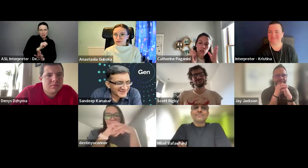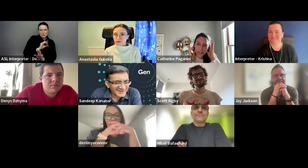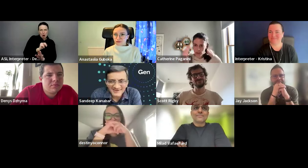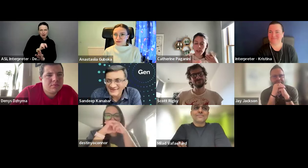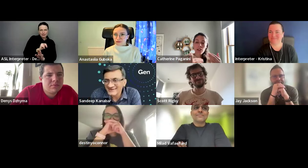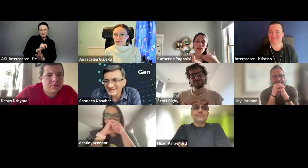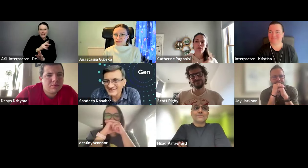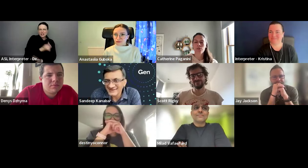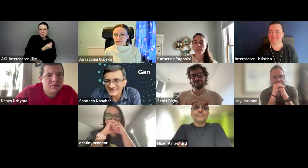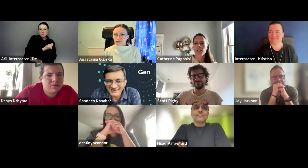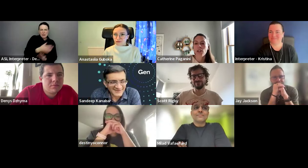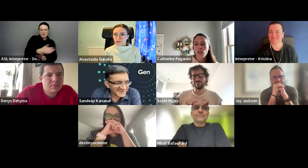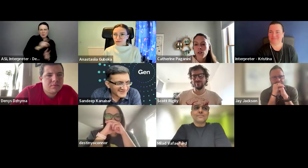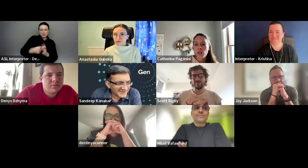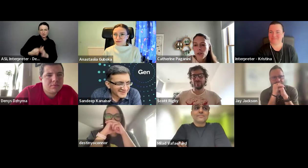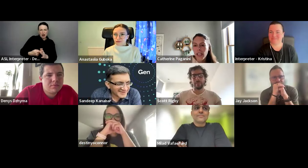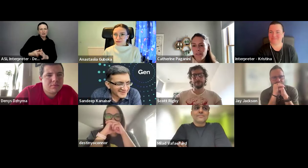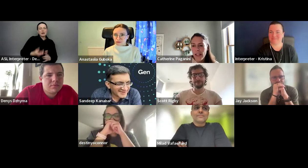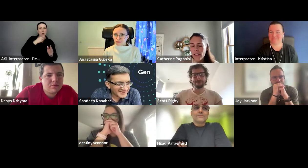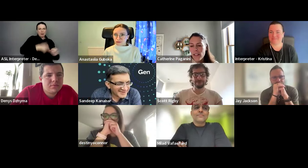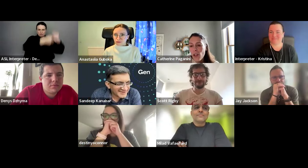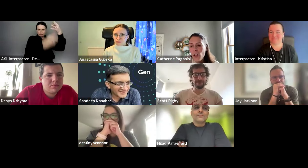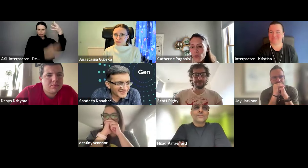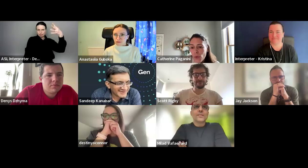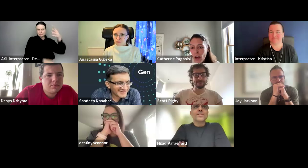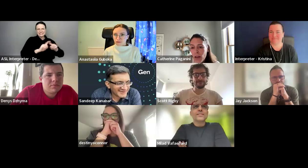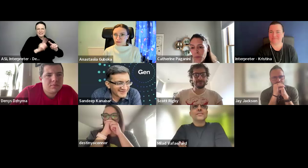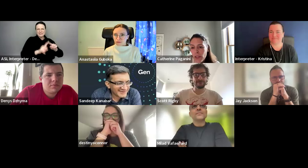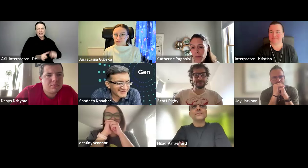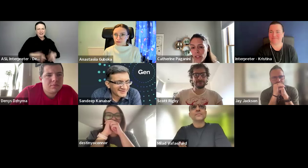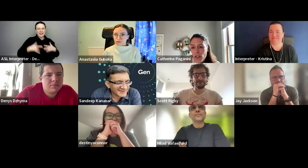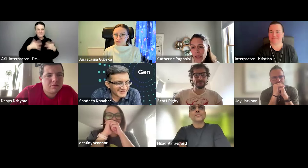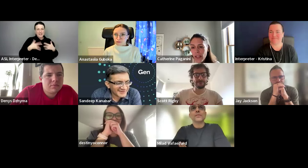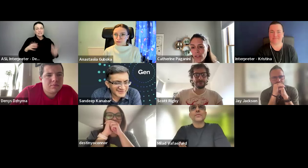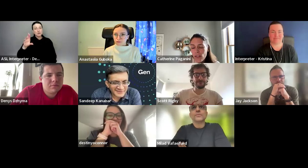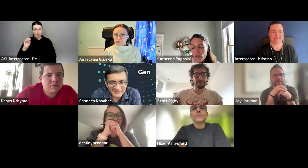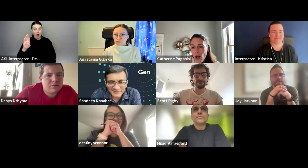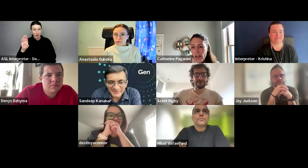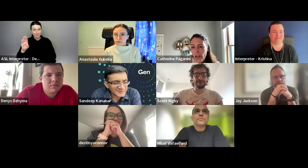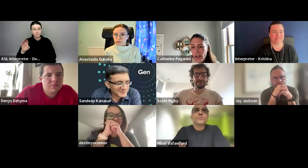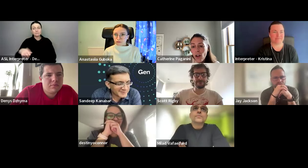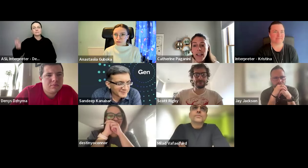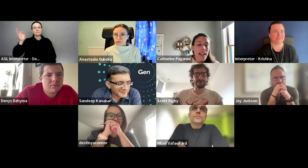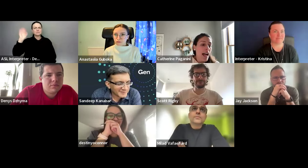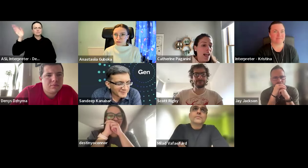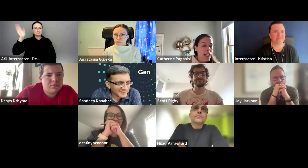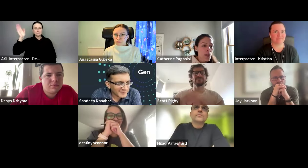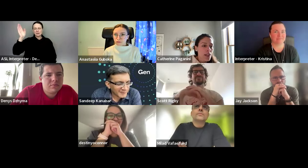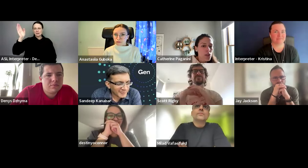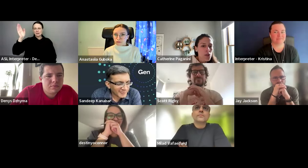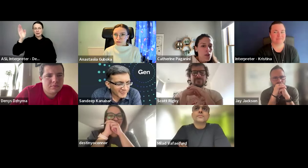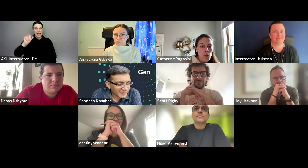on Tuesday, there are going to be a lot of different co-located events. Rob will be doing a talk